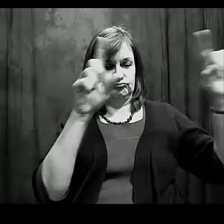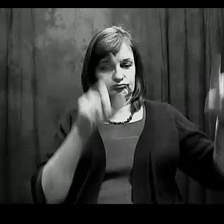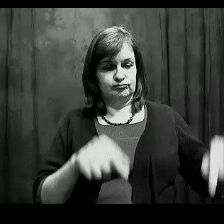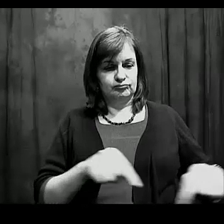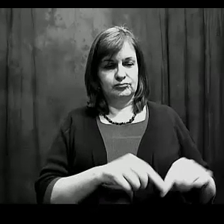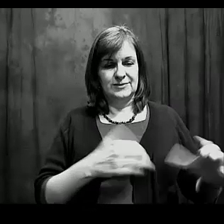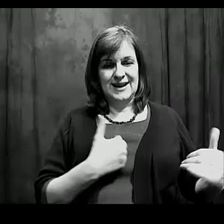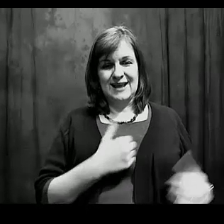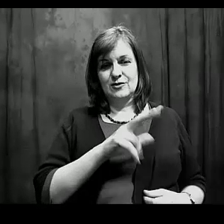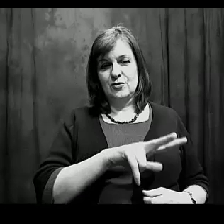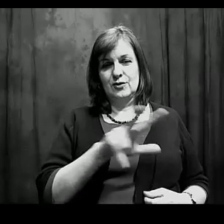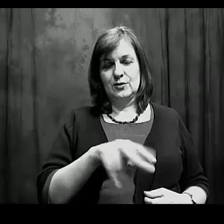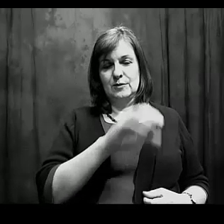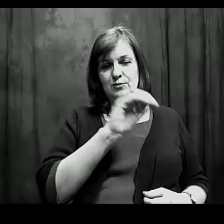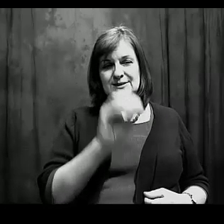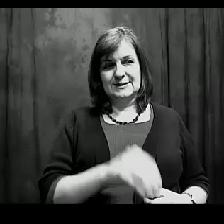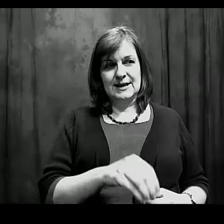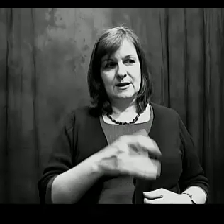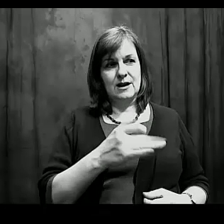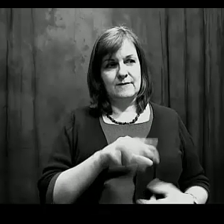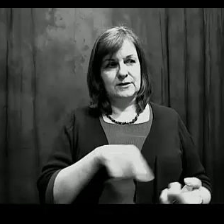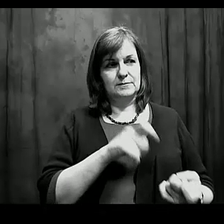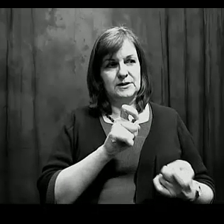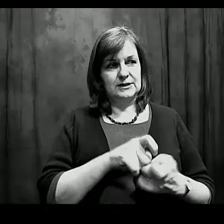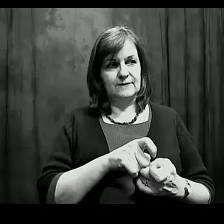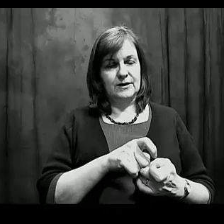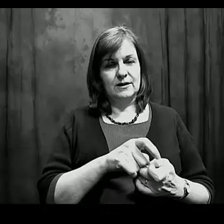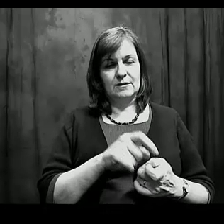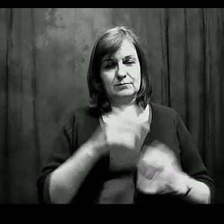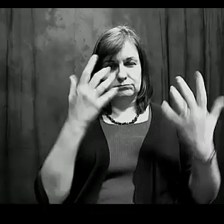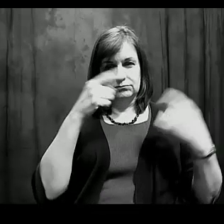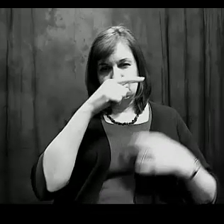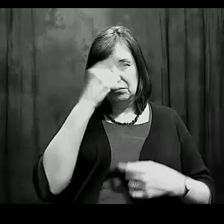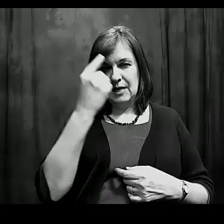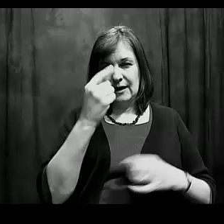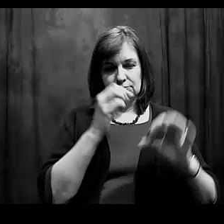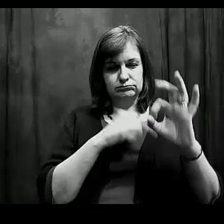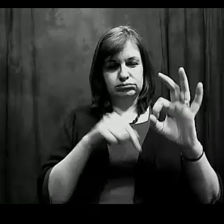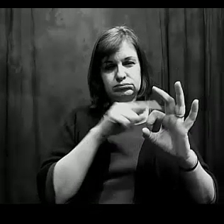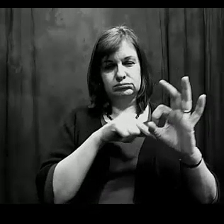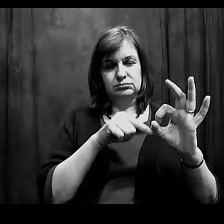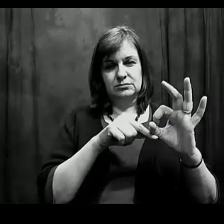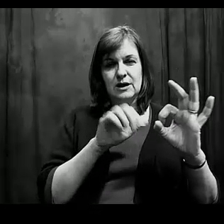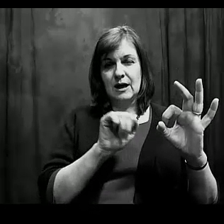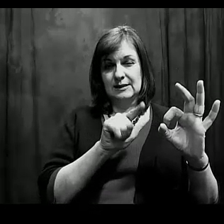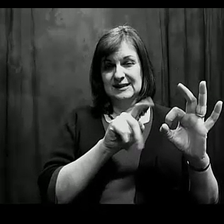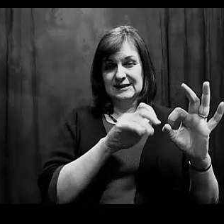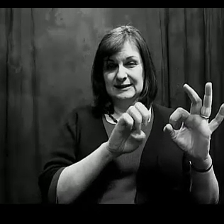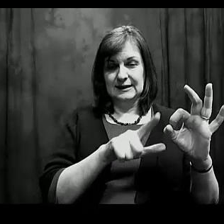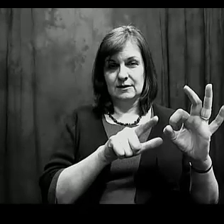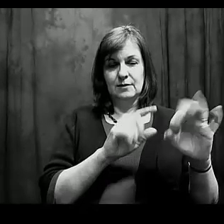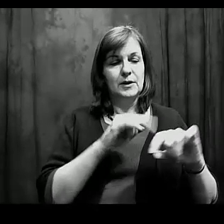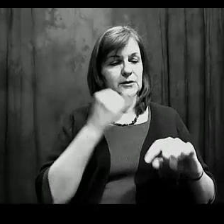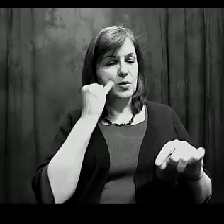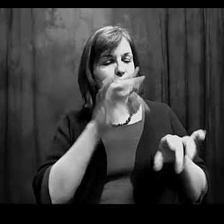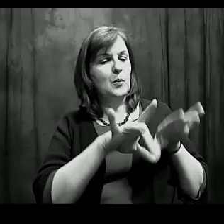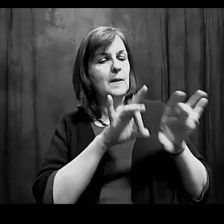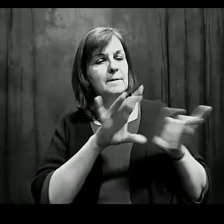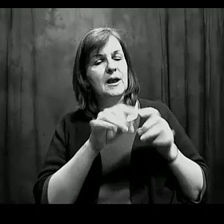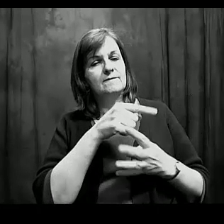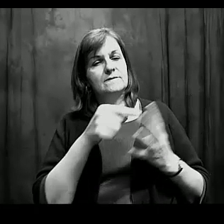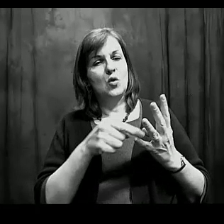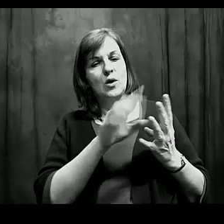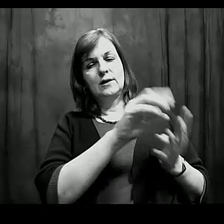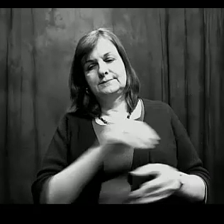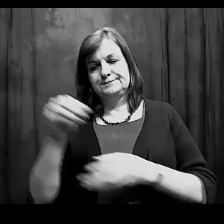population has 33% of a particular allele. But we take four individuals and